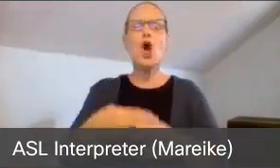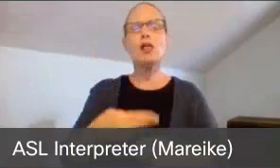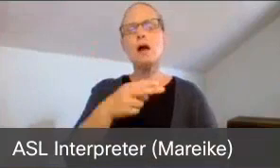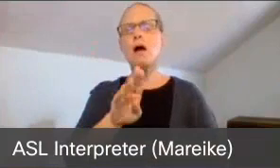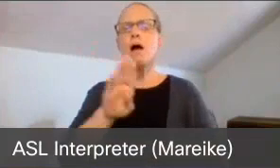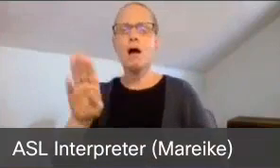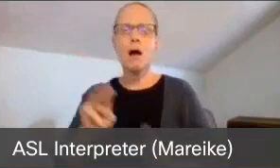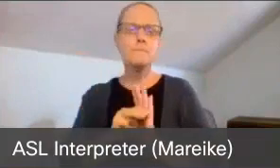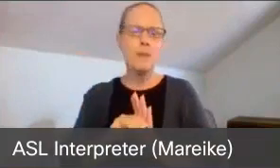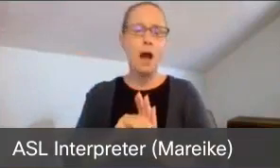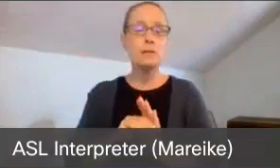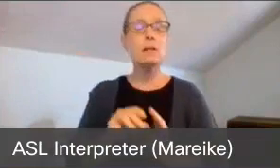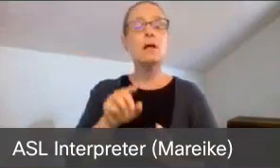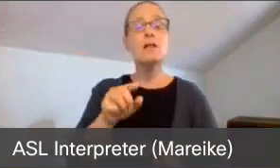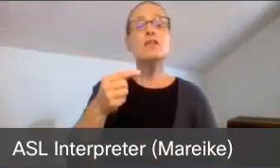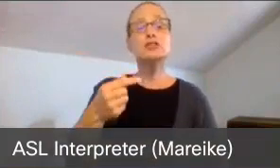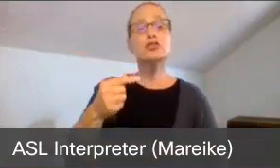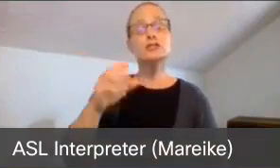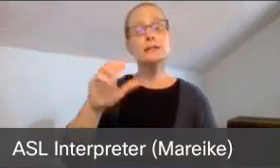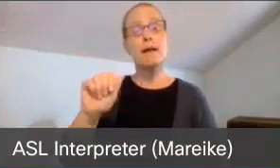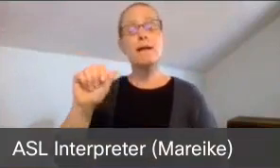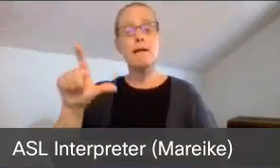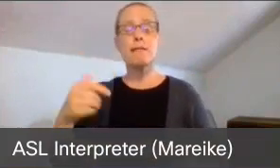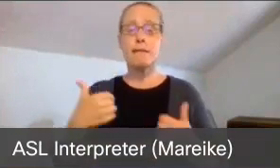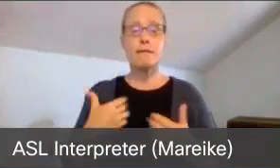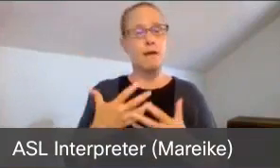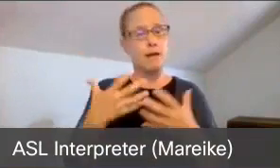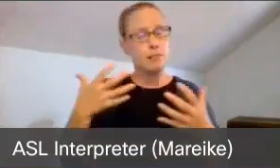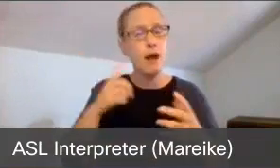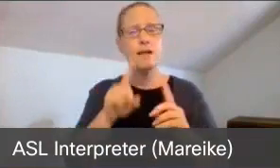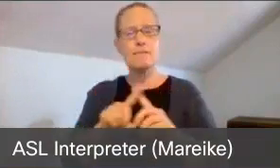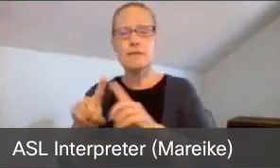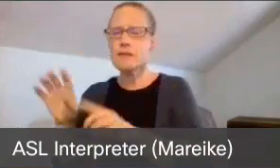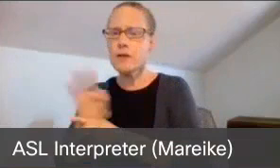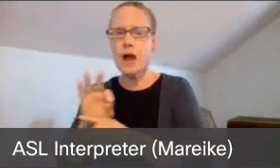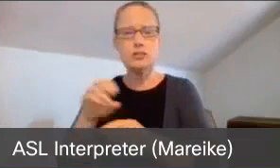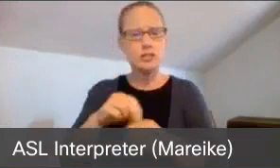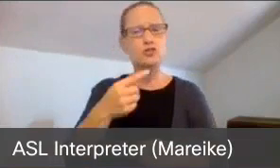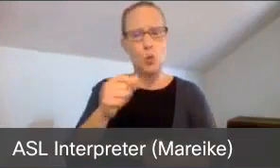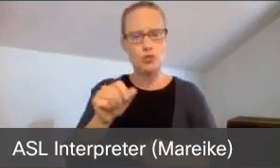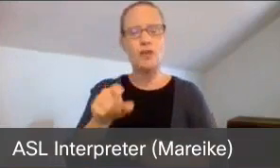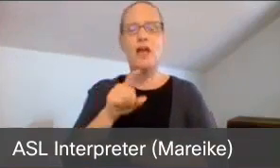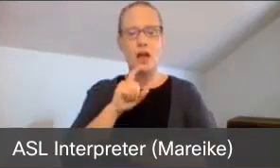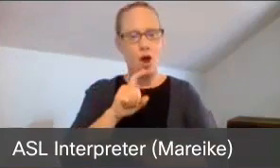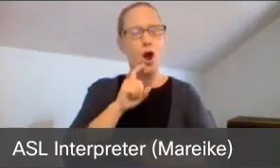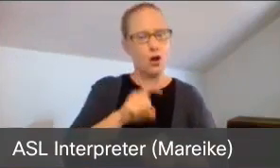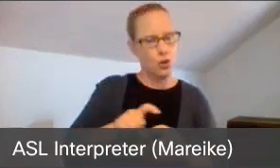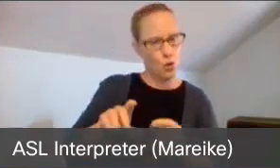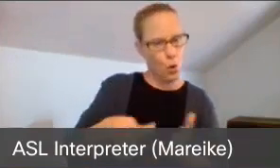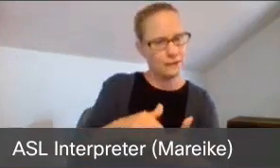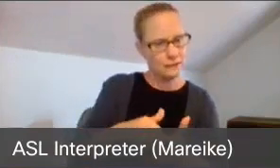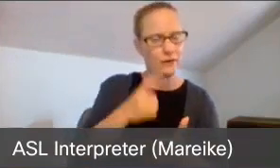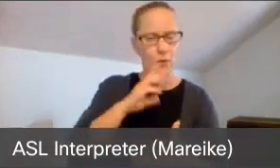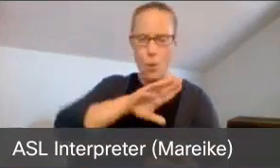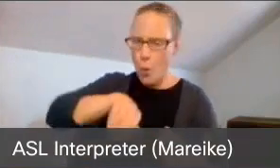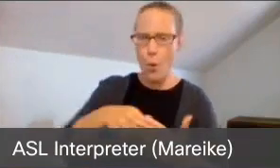Georgia Crisis and Access Line has a lot of functions in Georgia. So they are the call center and the lifeline member for all of